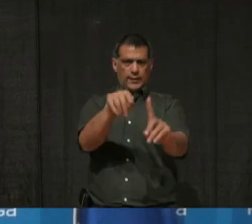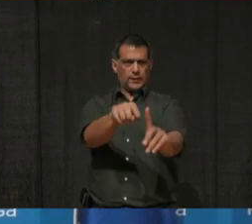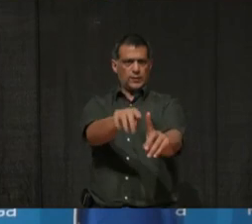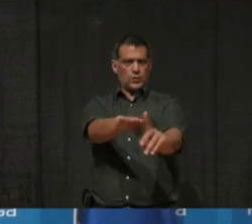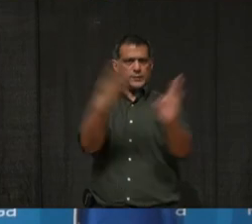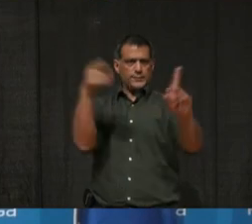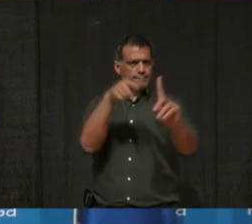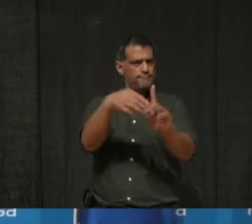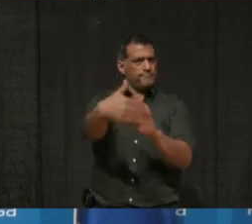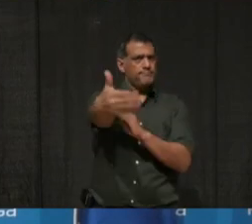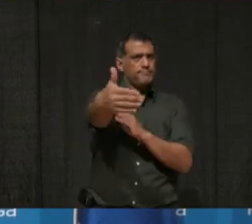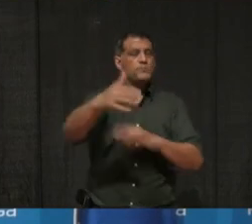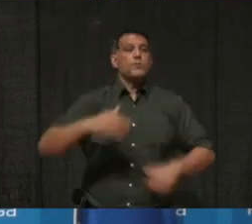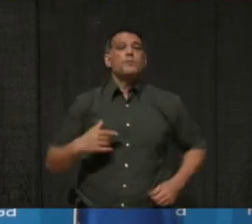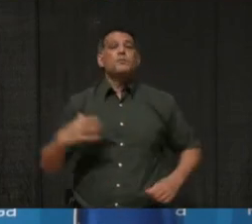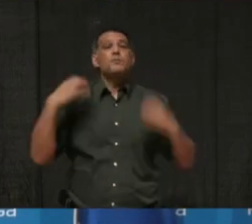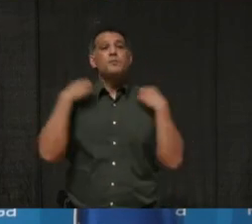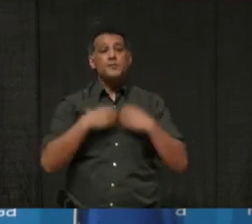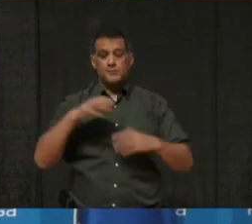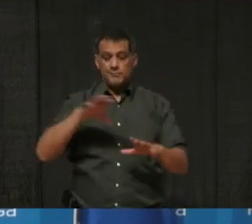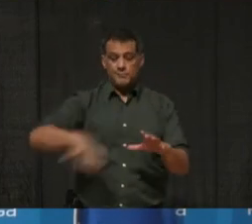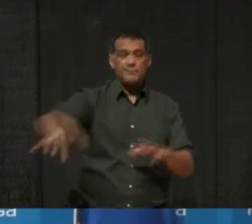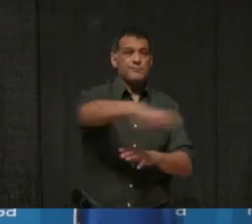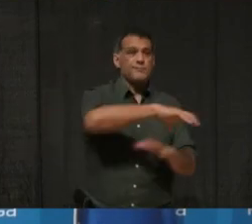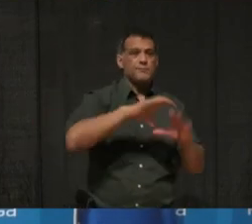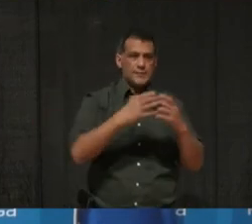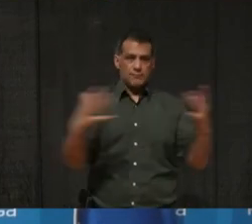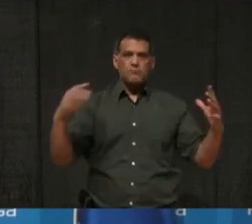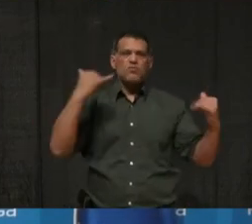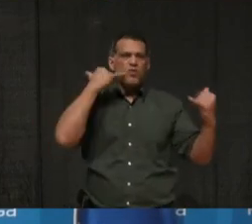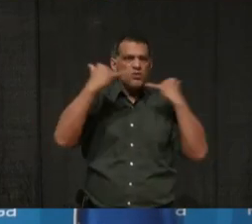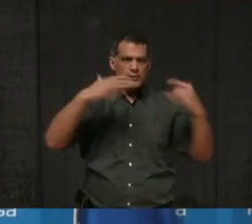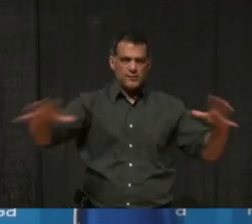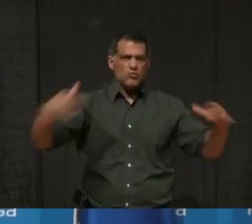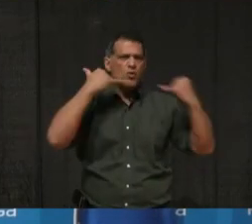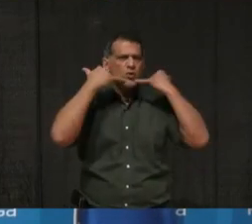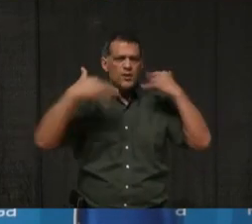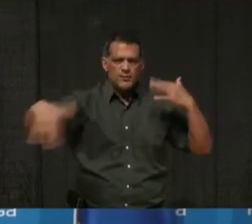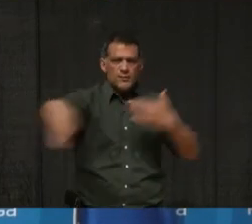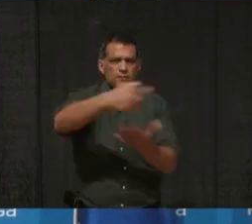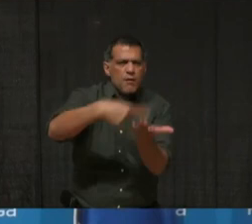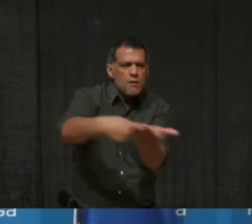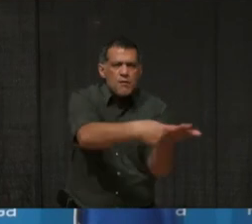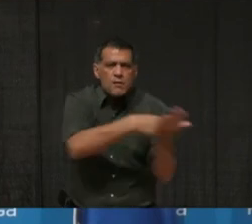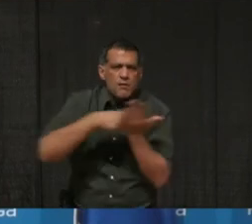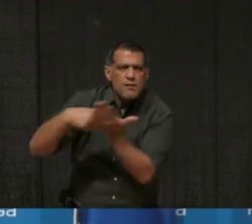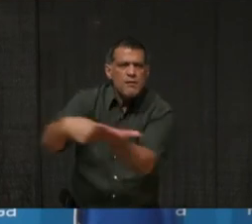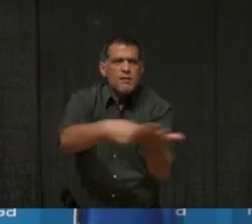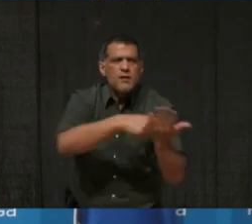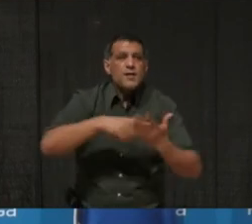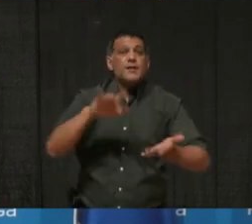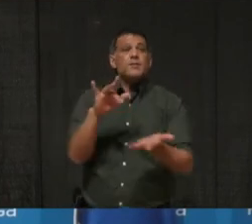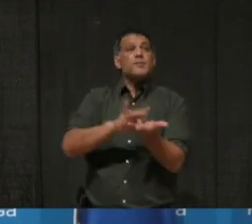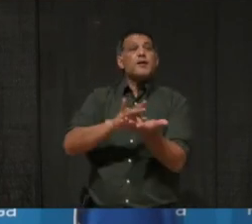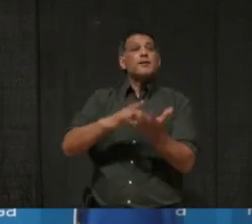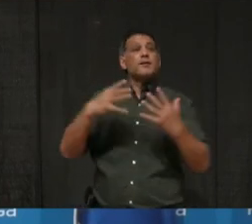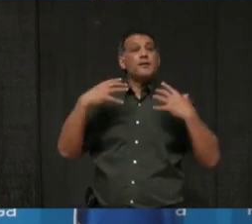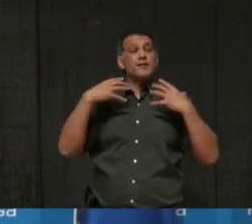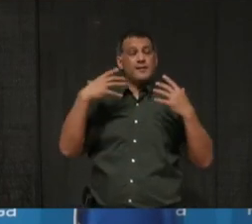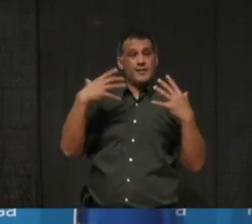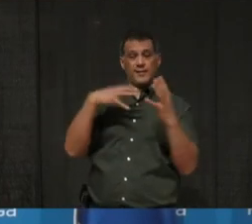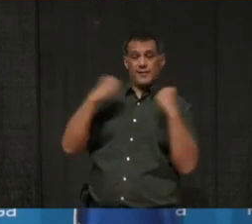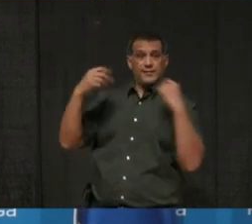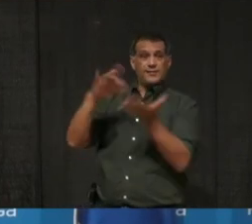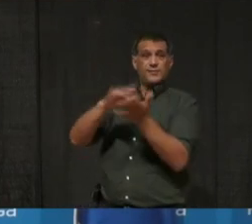the other GTHA mayors and chairs, we all supported the submissions by our medical officers of health to the province about